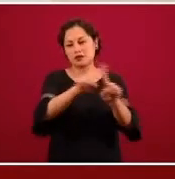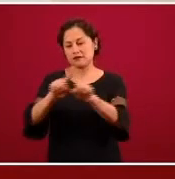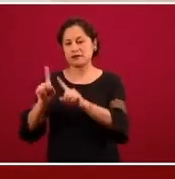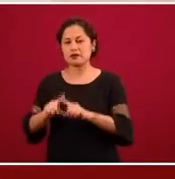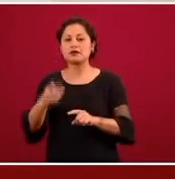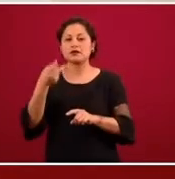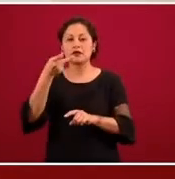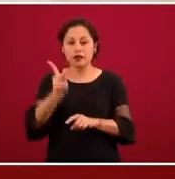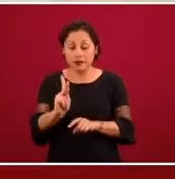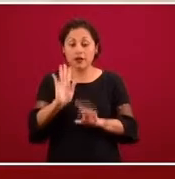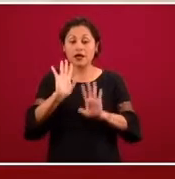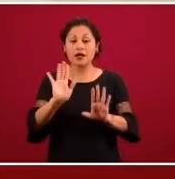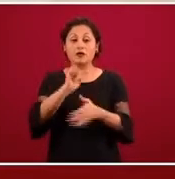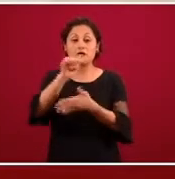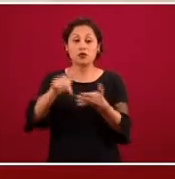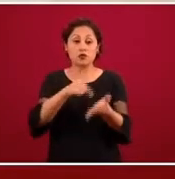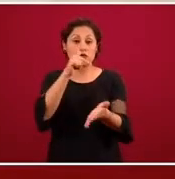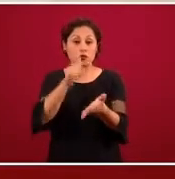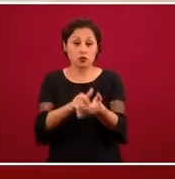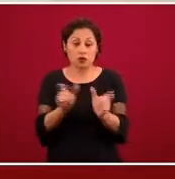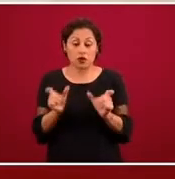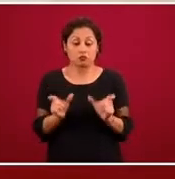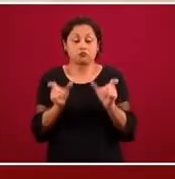is, they require